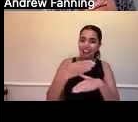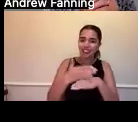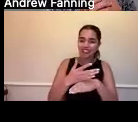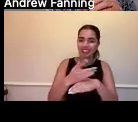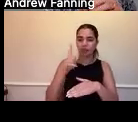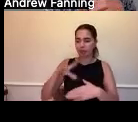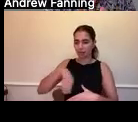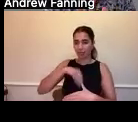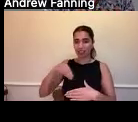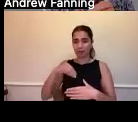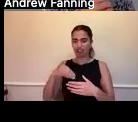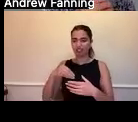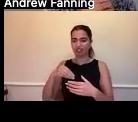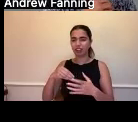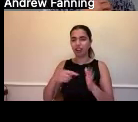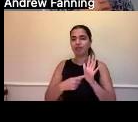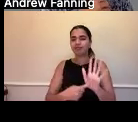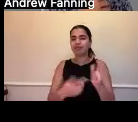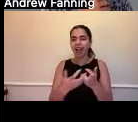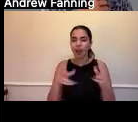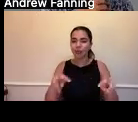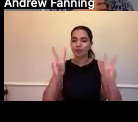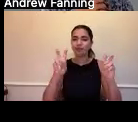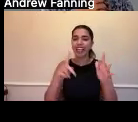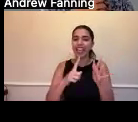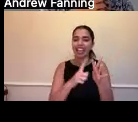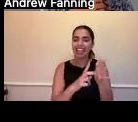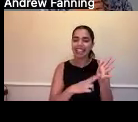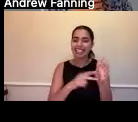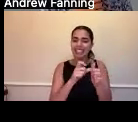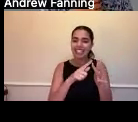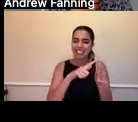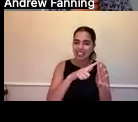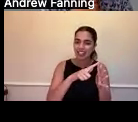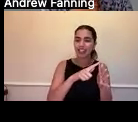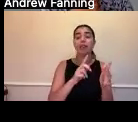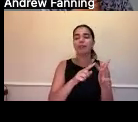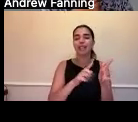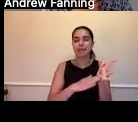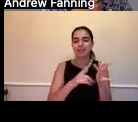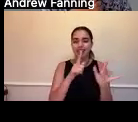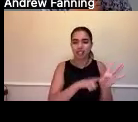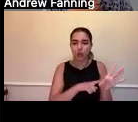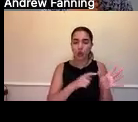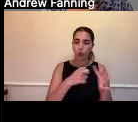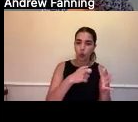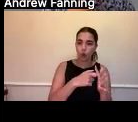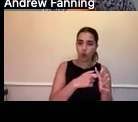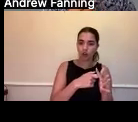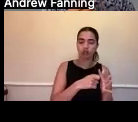by a phrase that I liked from Amy Kaur this morning during the opening session, that we need to create hope in honesty, that we need